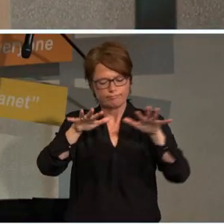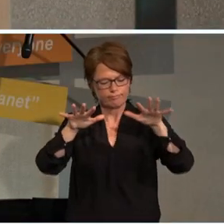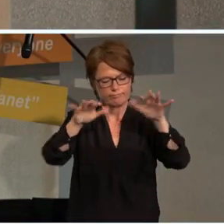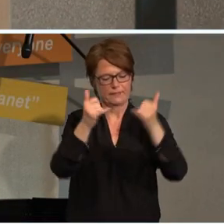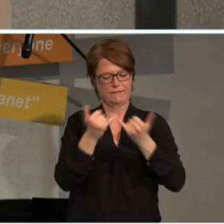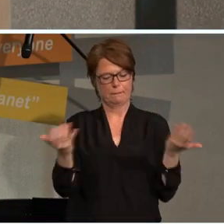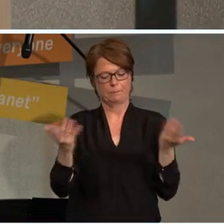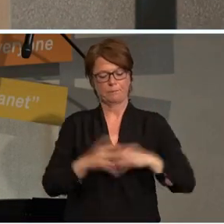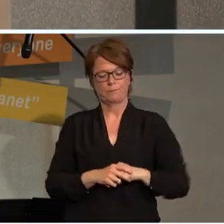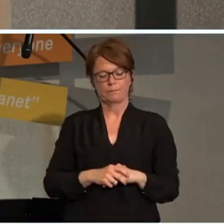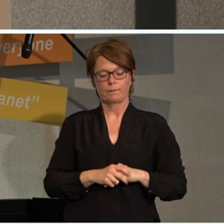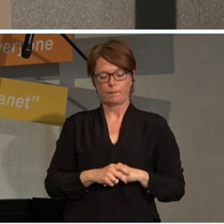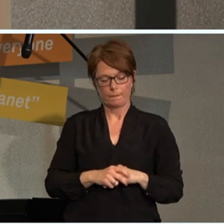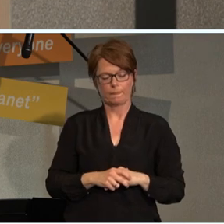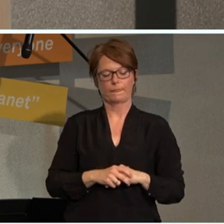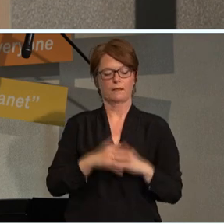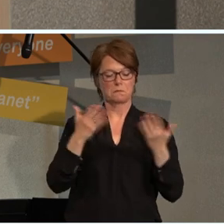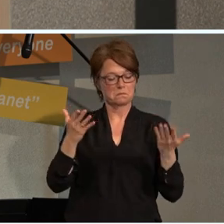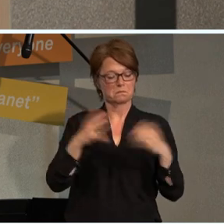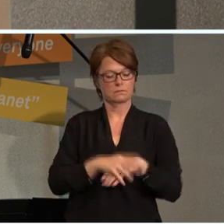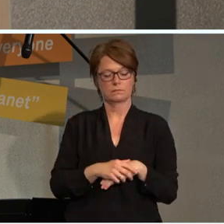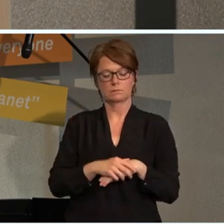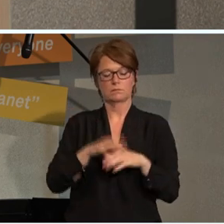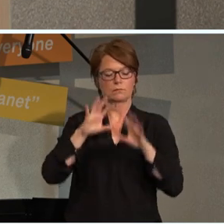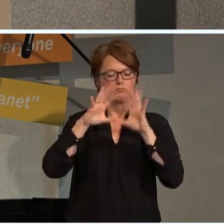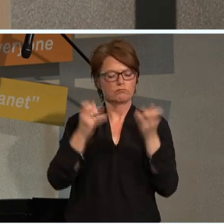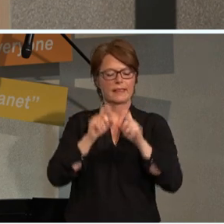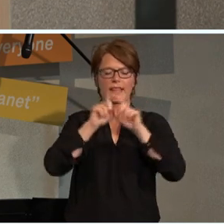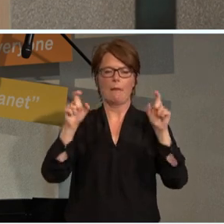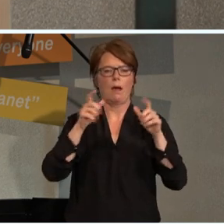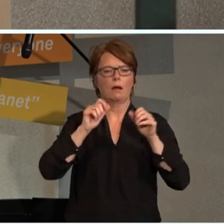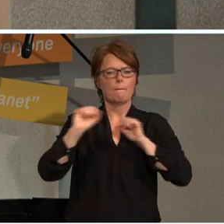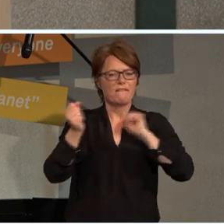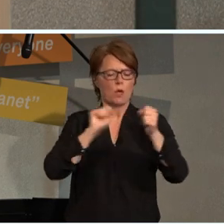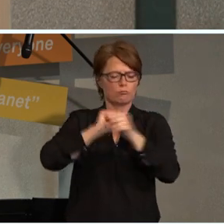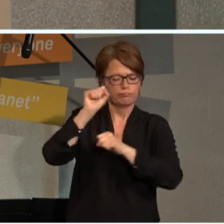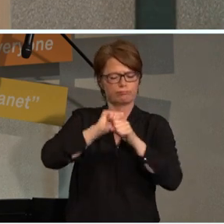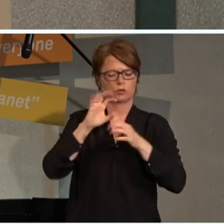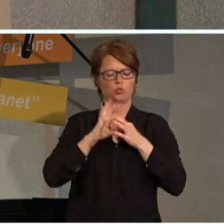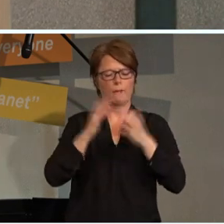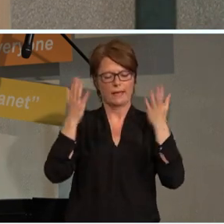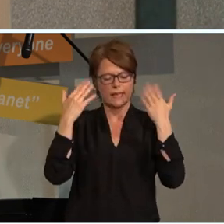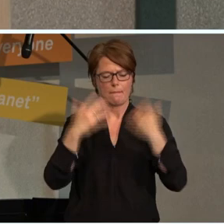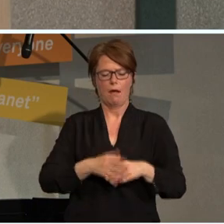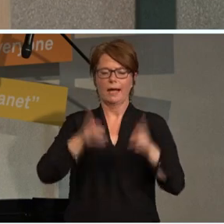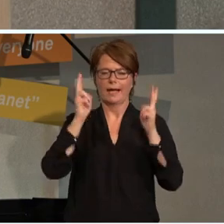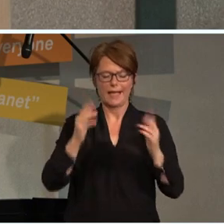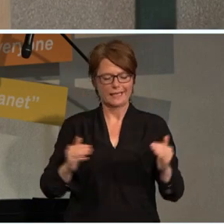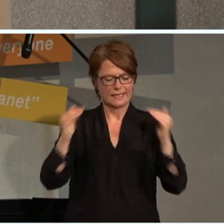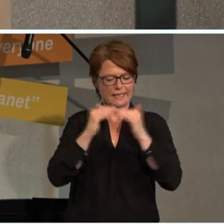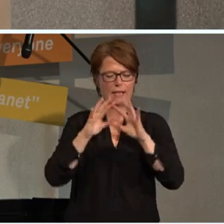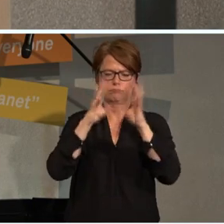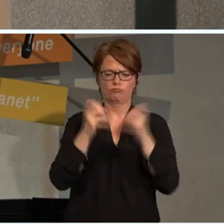oppression forces all of us to make exactly this political decision, that our feminism better